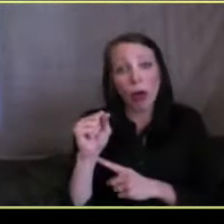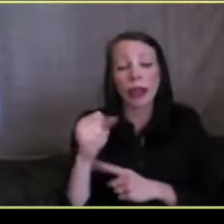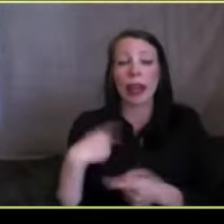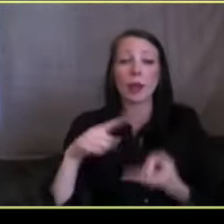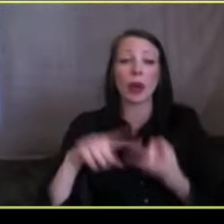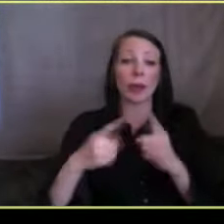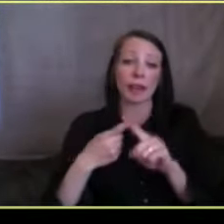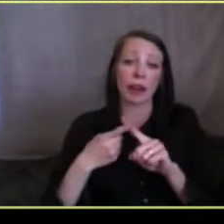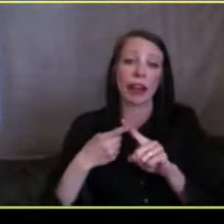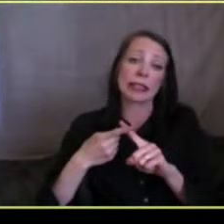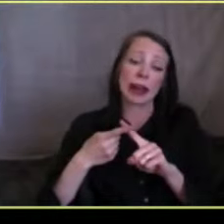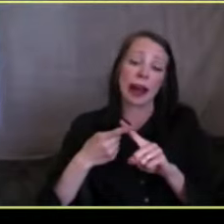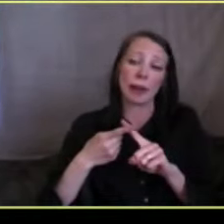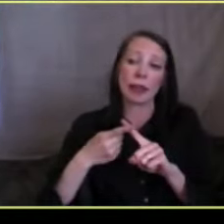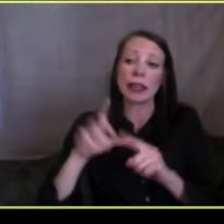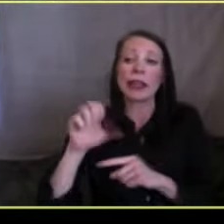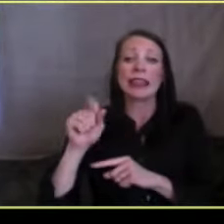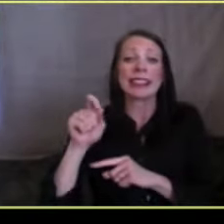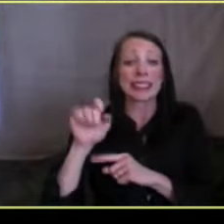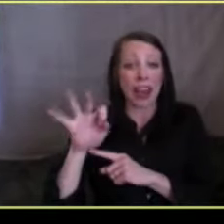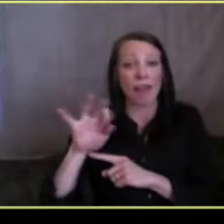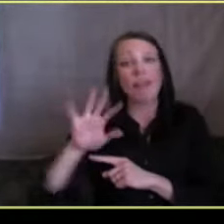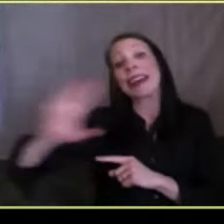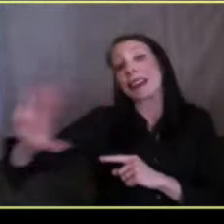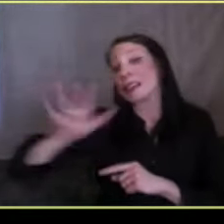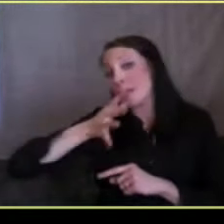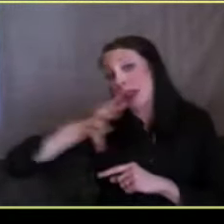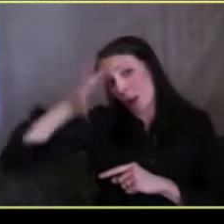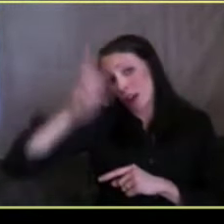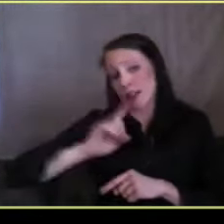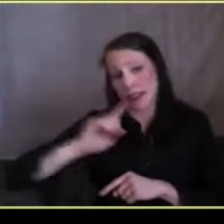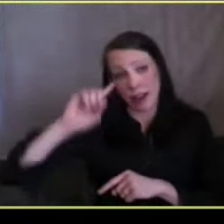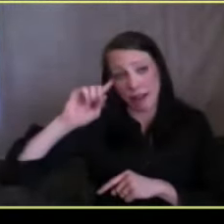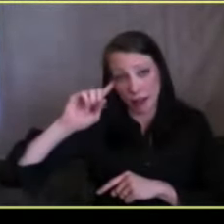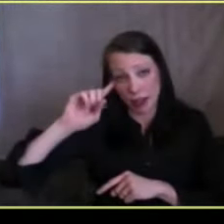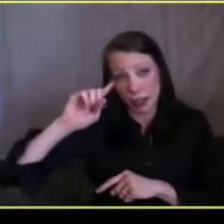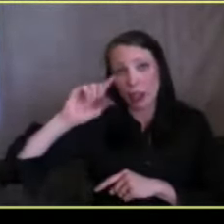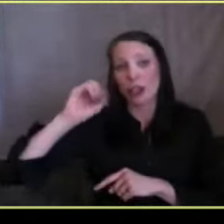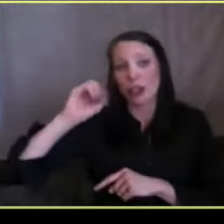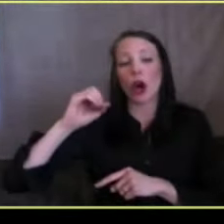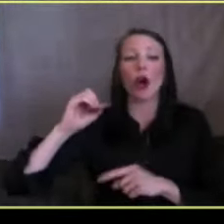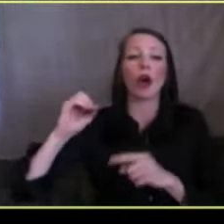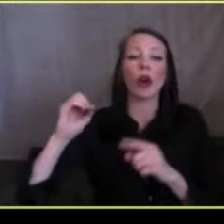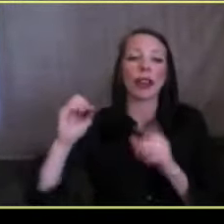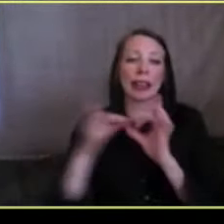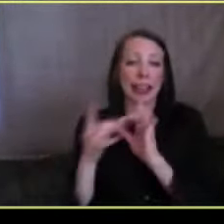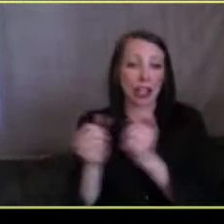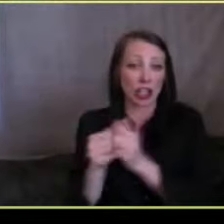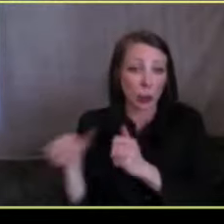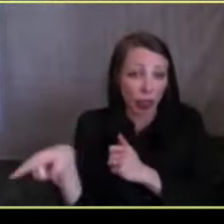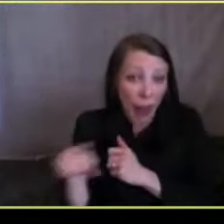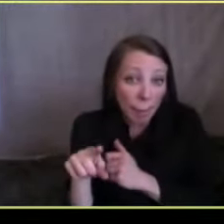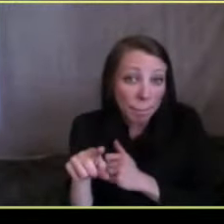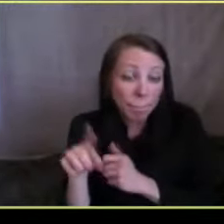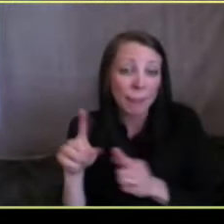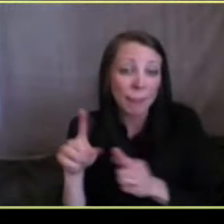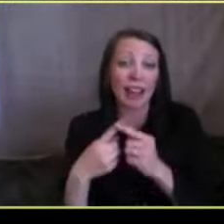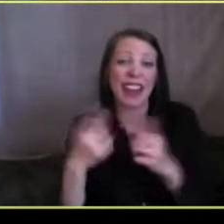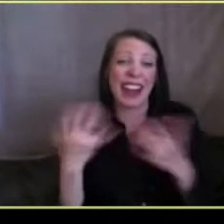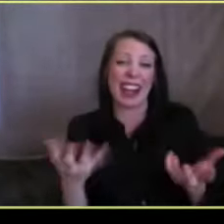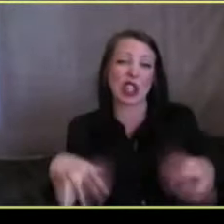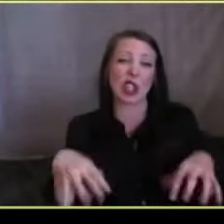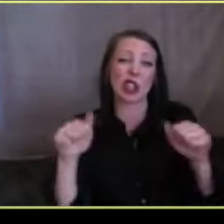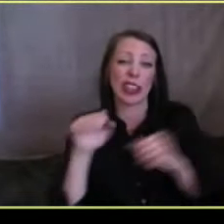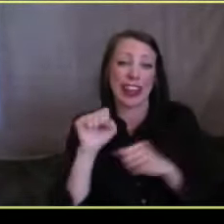school, and one of my friends, Steph, his parents are deaf. So in connections with them. And